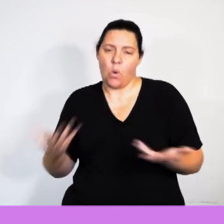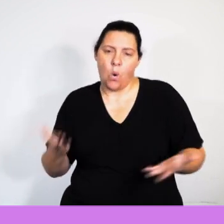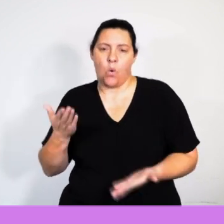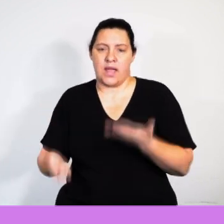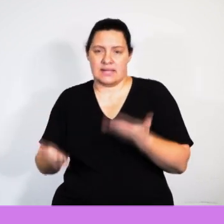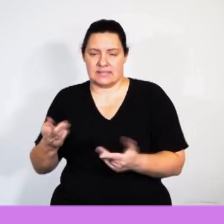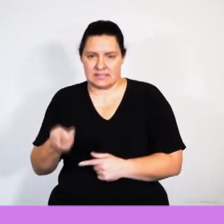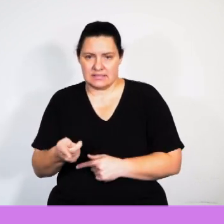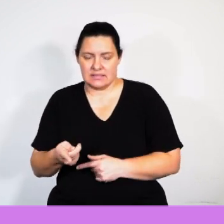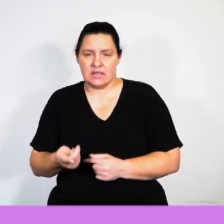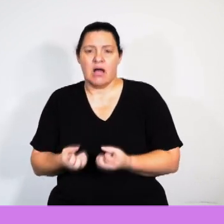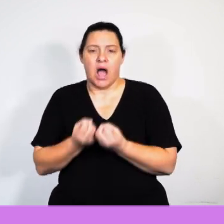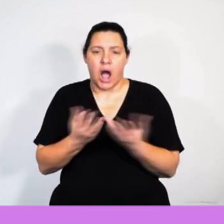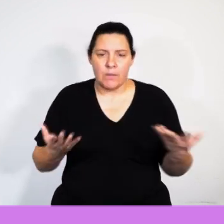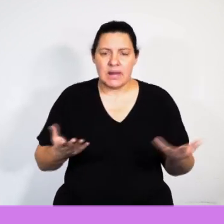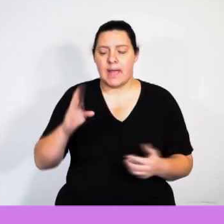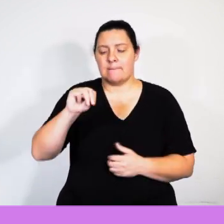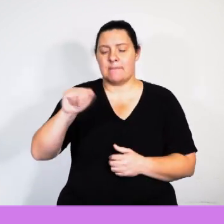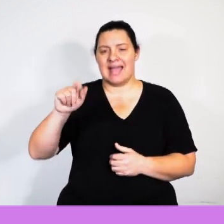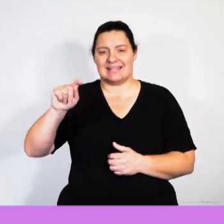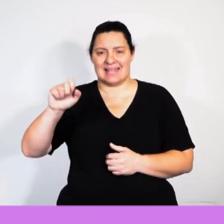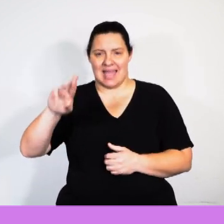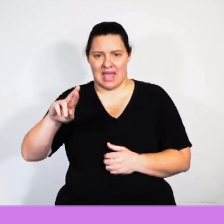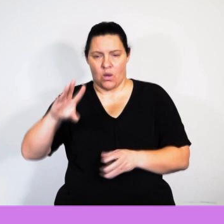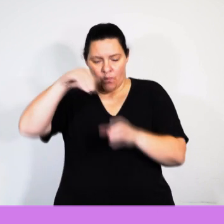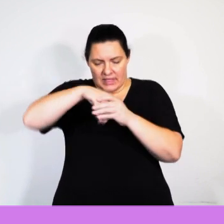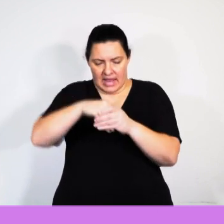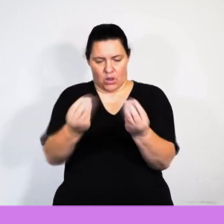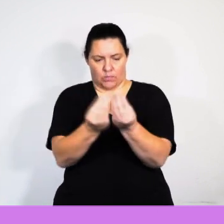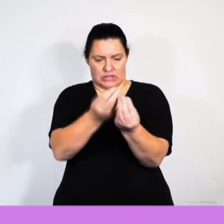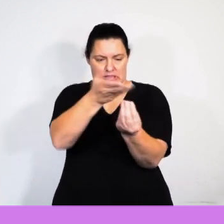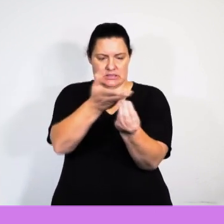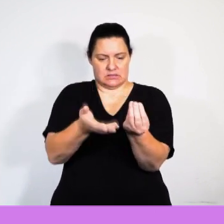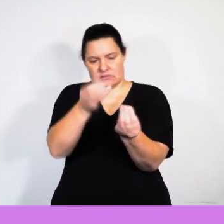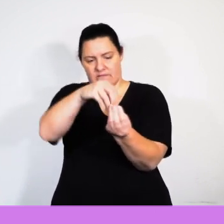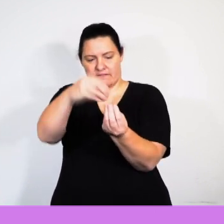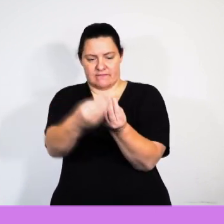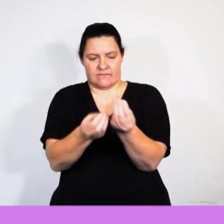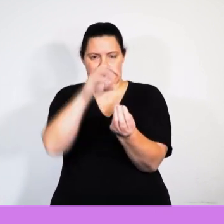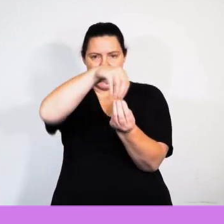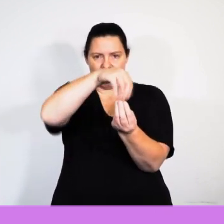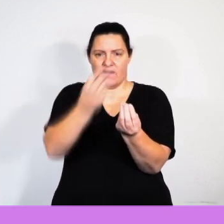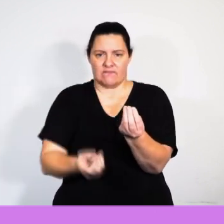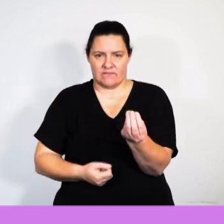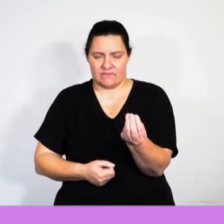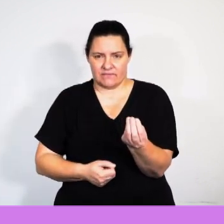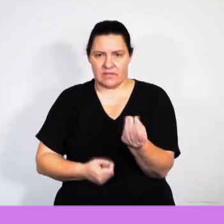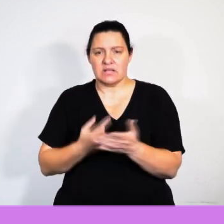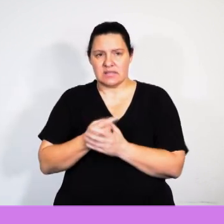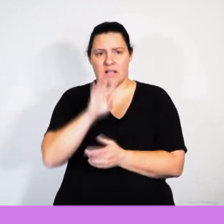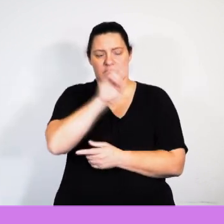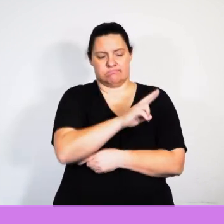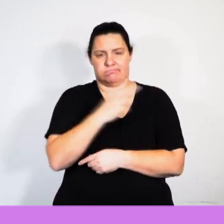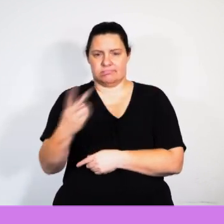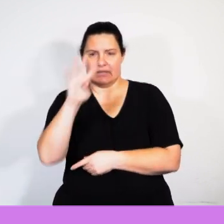Mass or weight is the amount of matter in an object. Now let's look at this